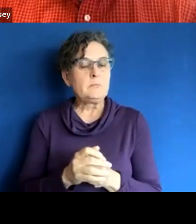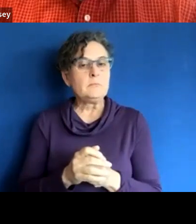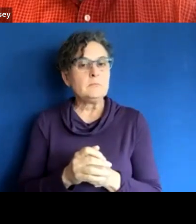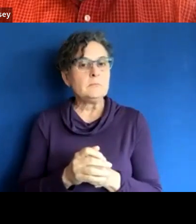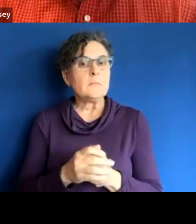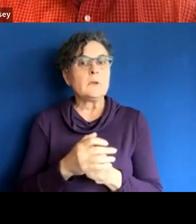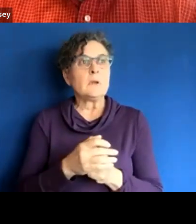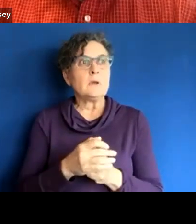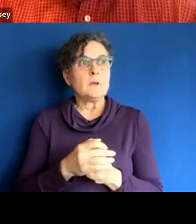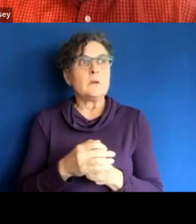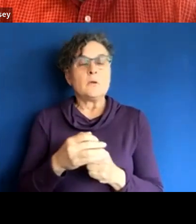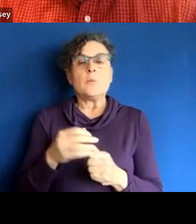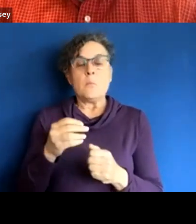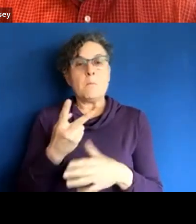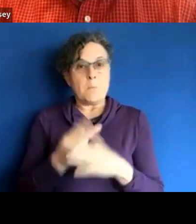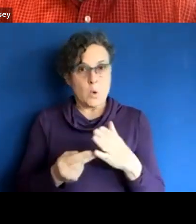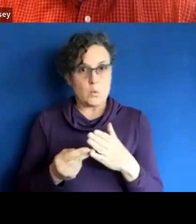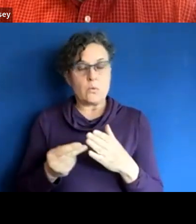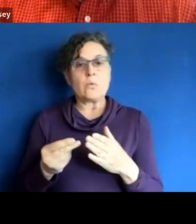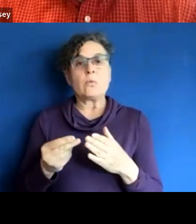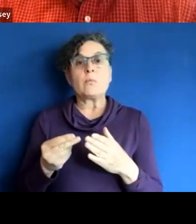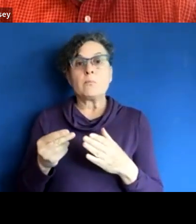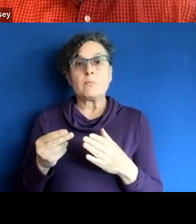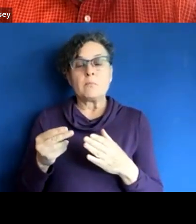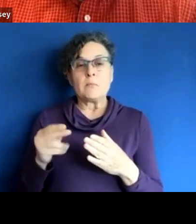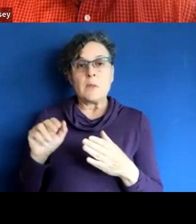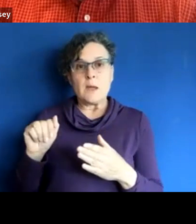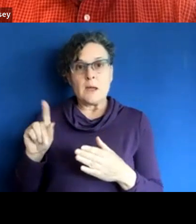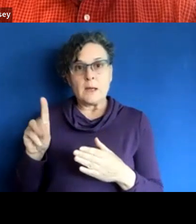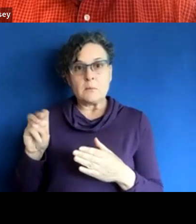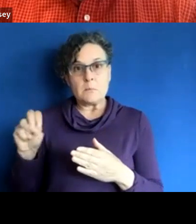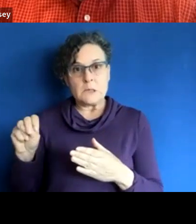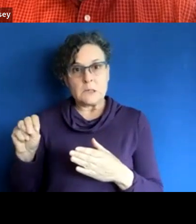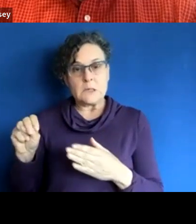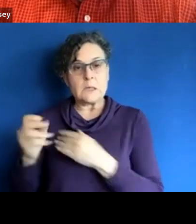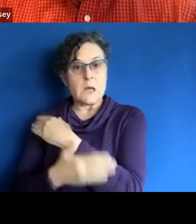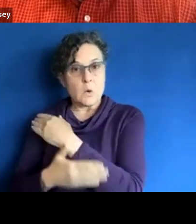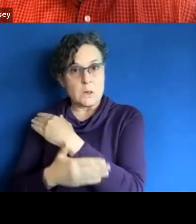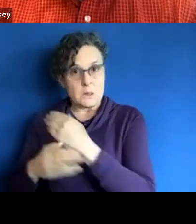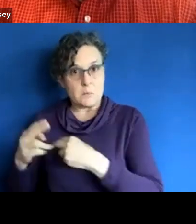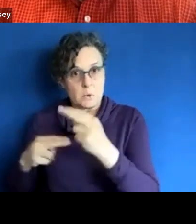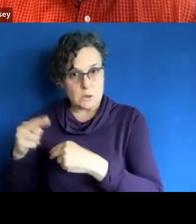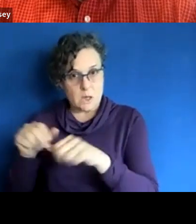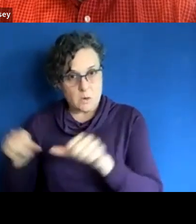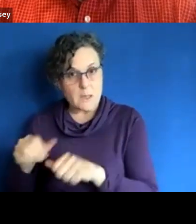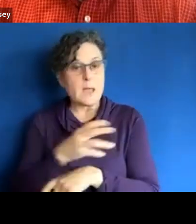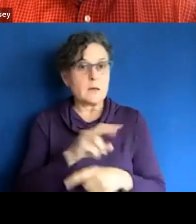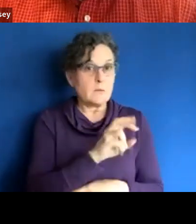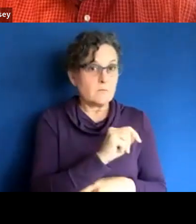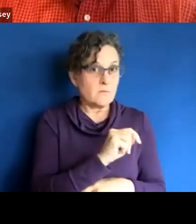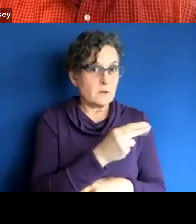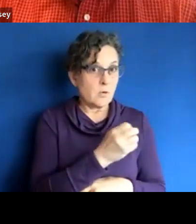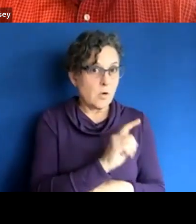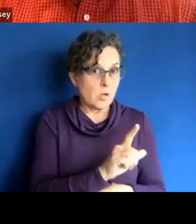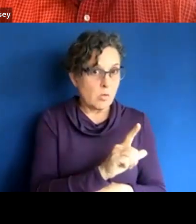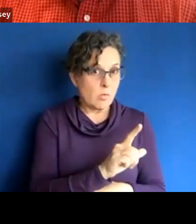the Veterans Building parking lot. This is for the County Campus Center. It's a location that we did analyze in the past before